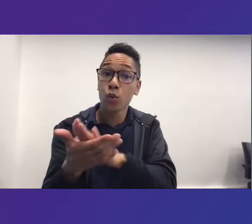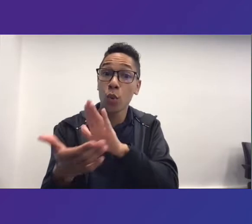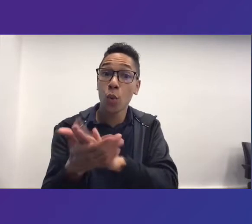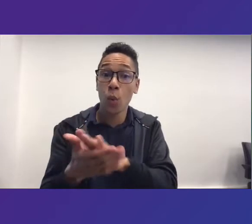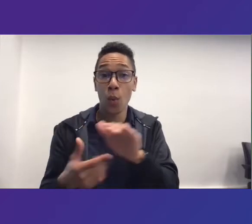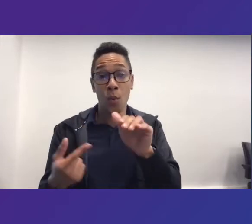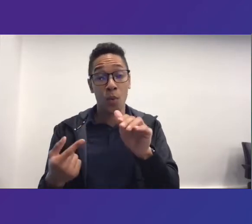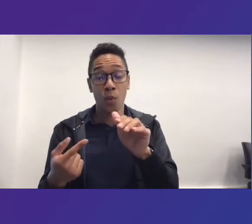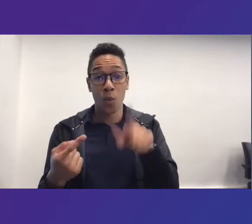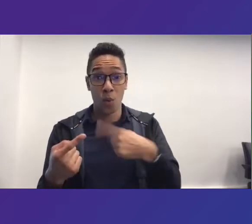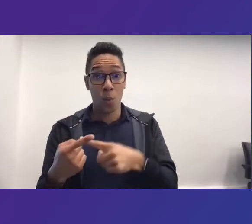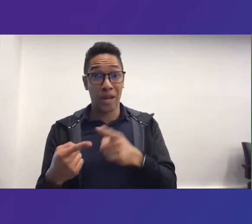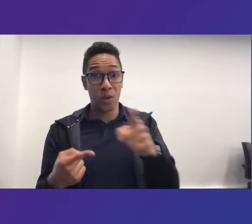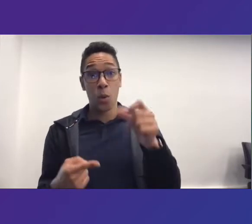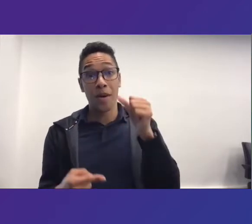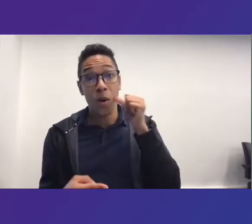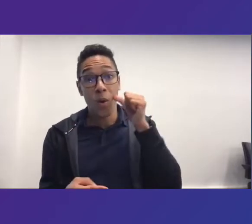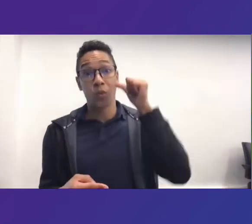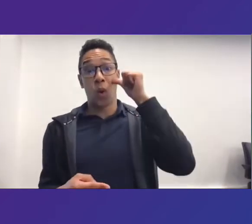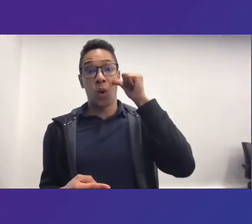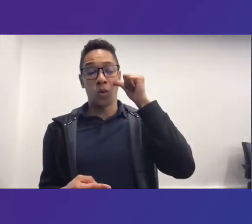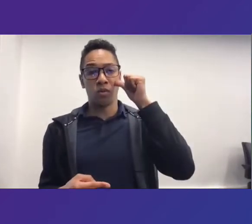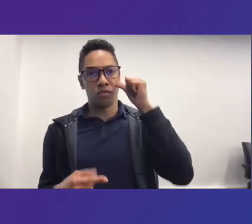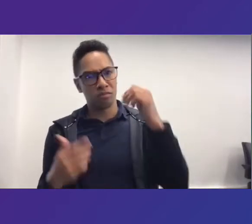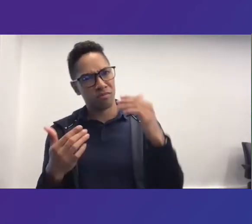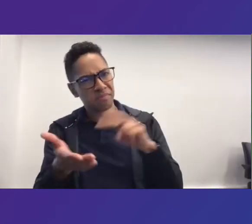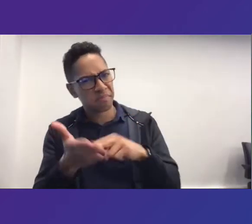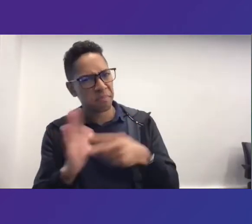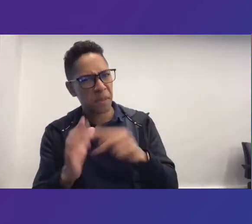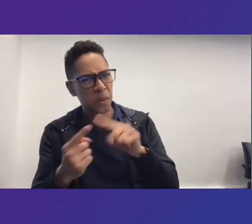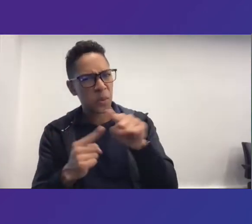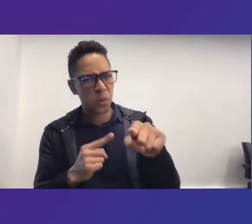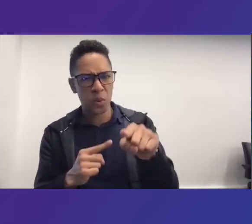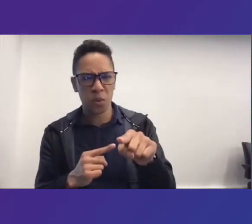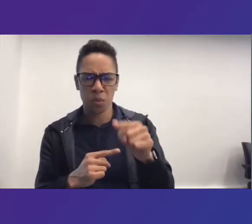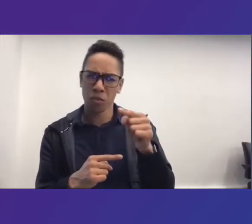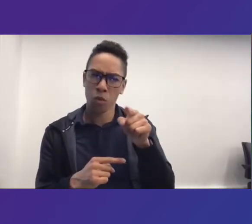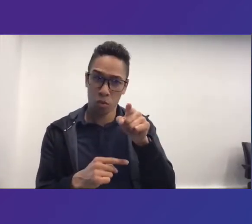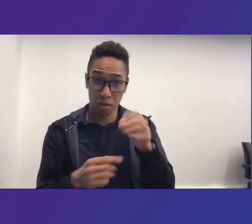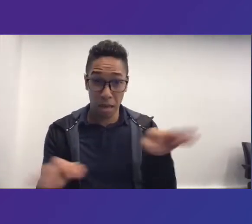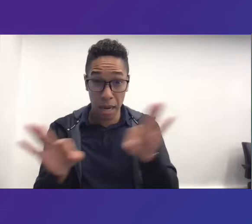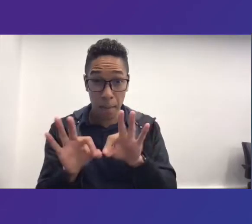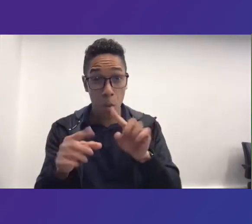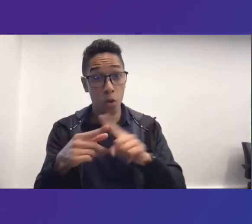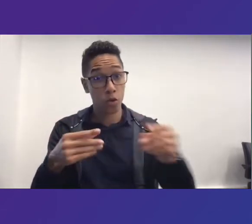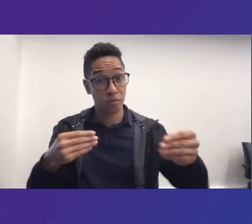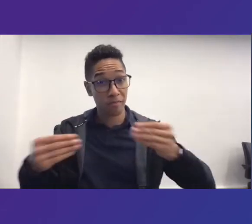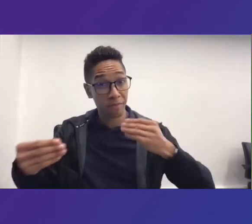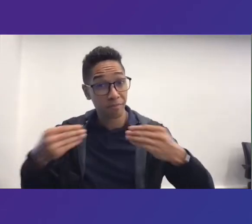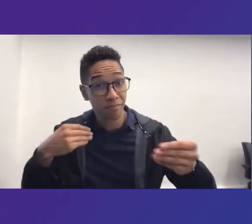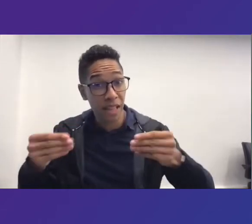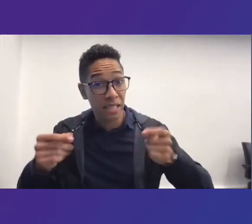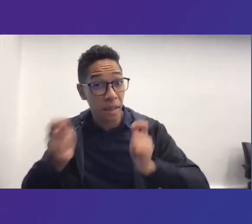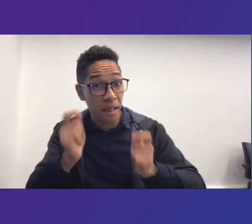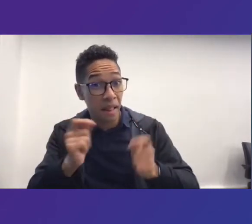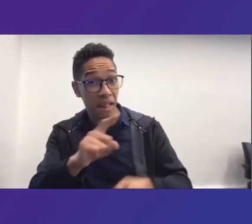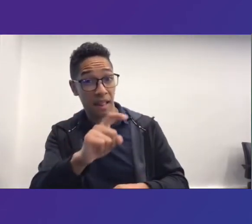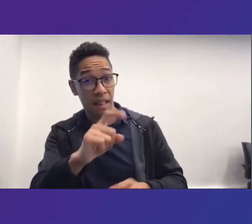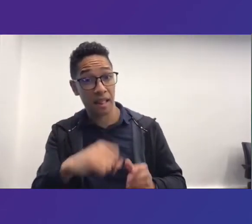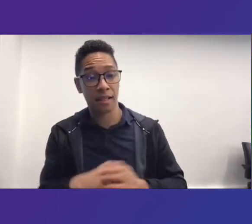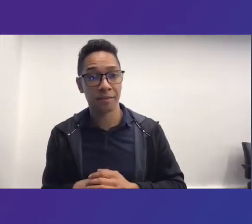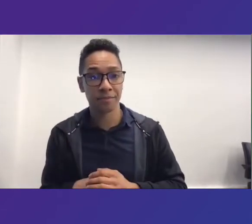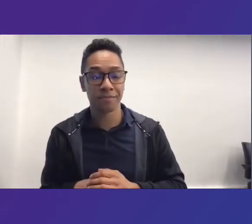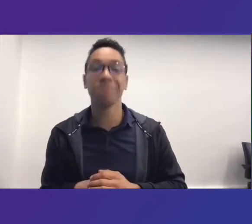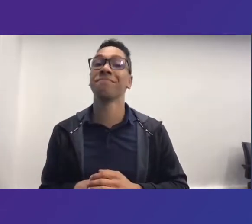of flexibility and adaptability issues were important for you to harness? Thank you, Paul. Yes, my name is